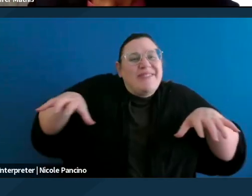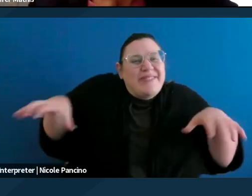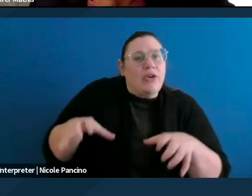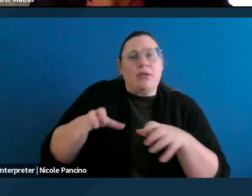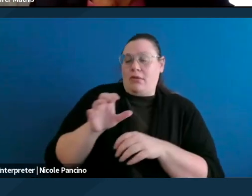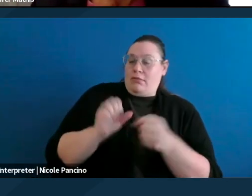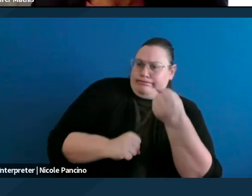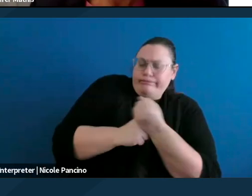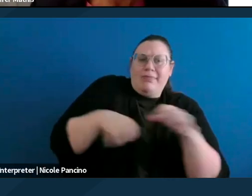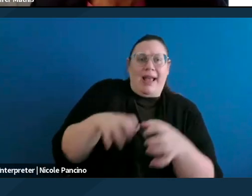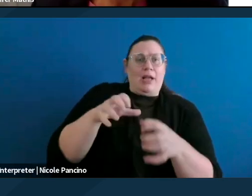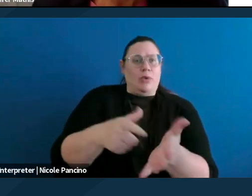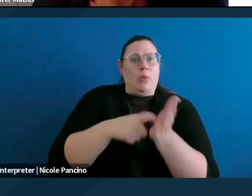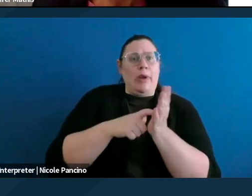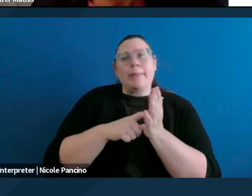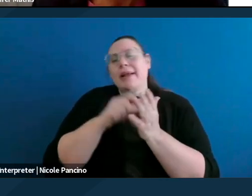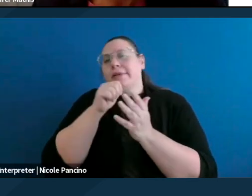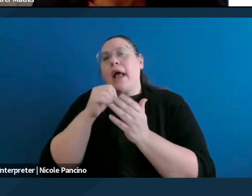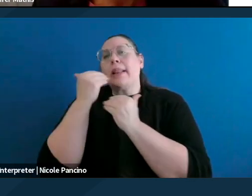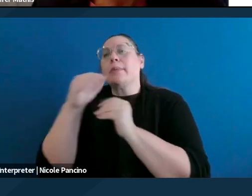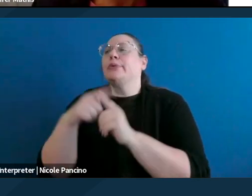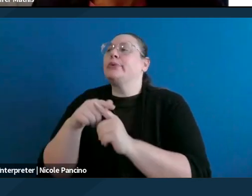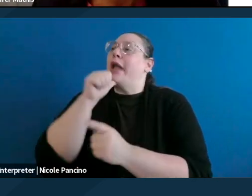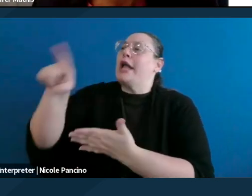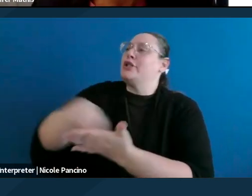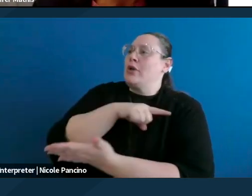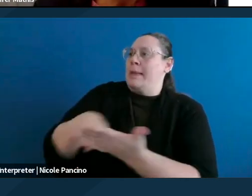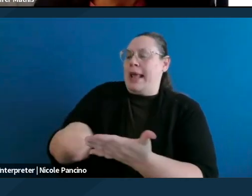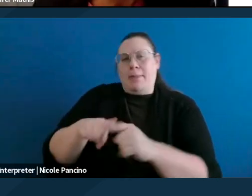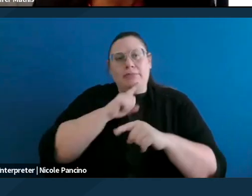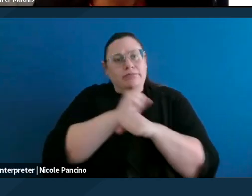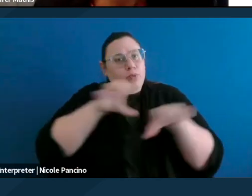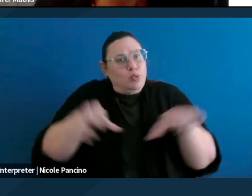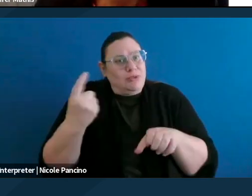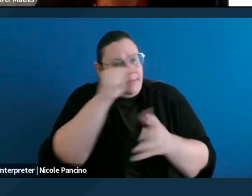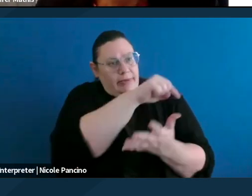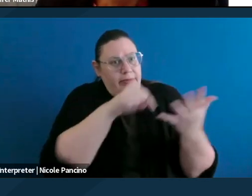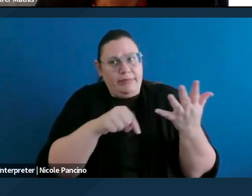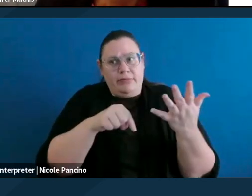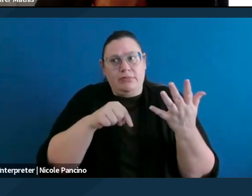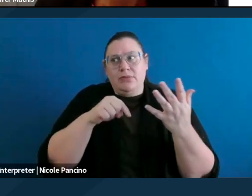beyond the non-discrimination requirements of the ADA, Section 504,